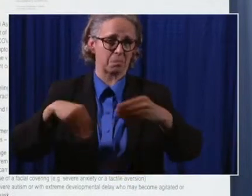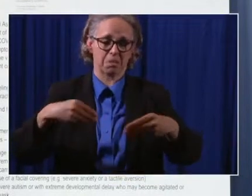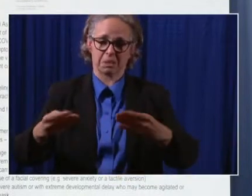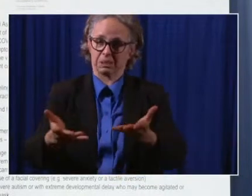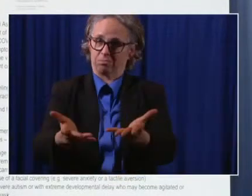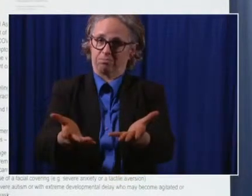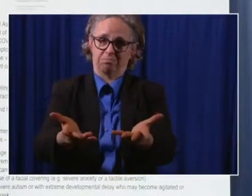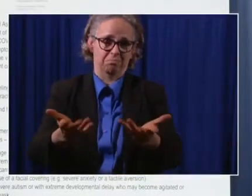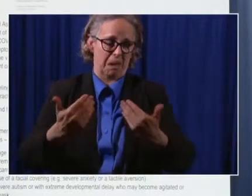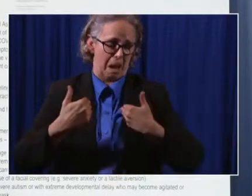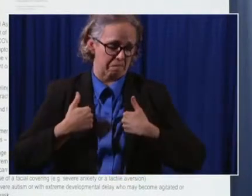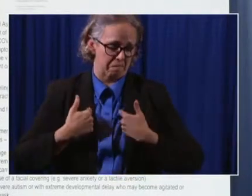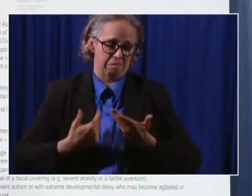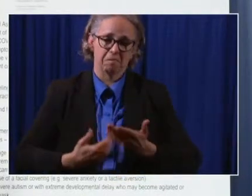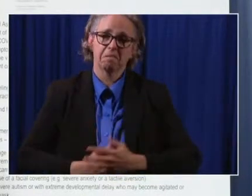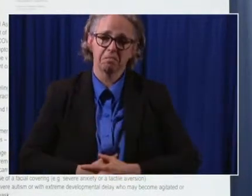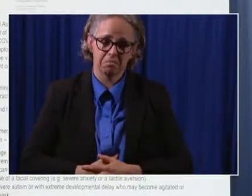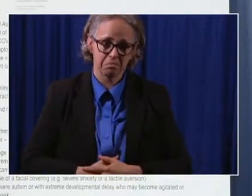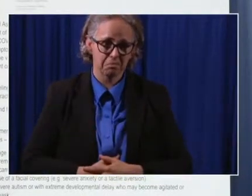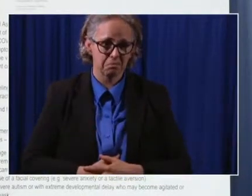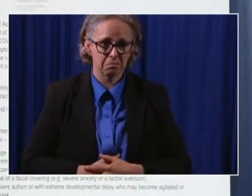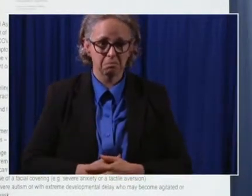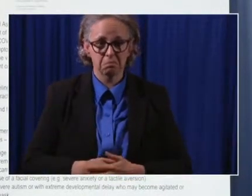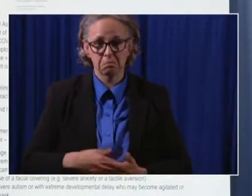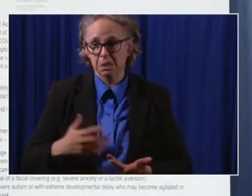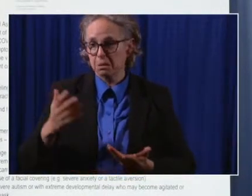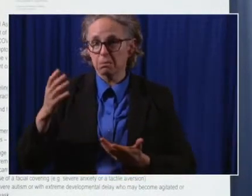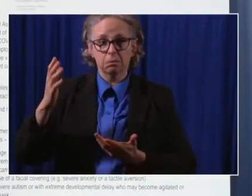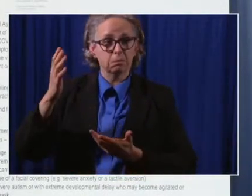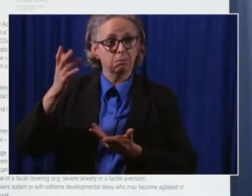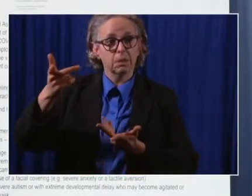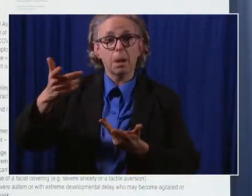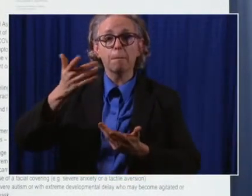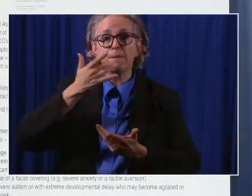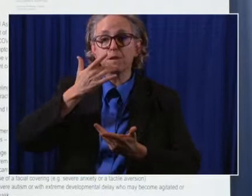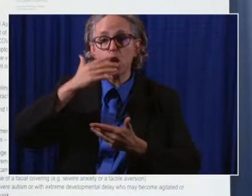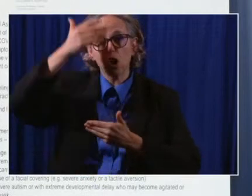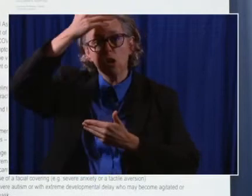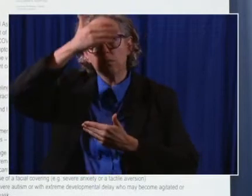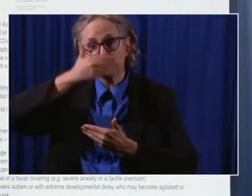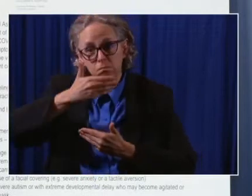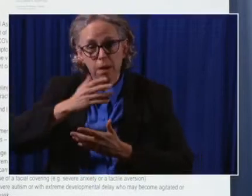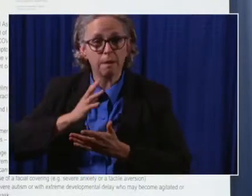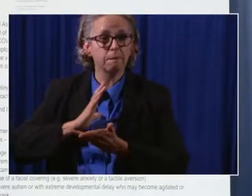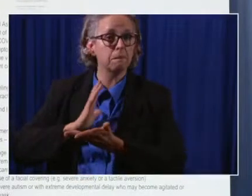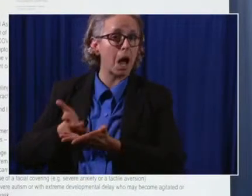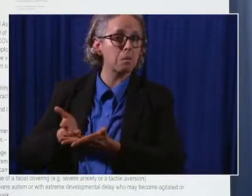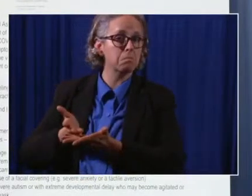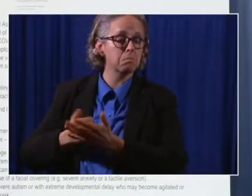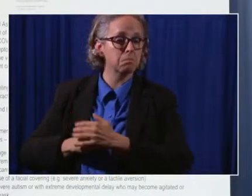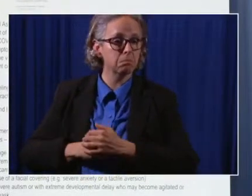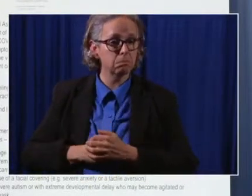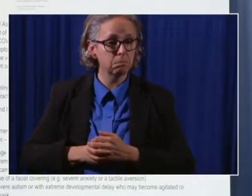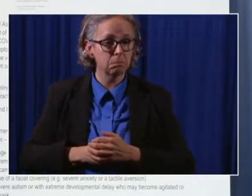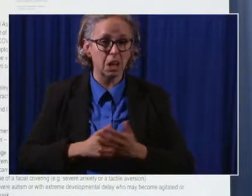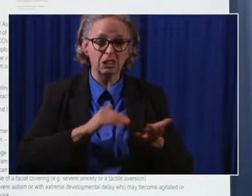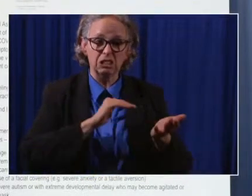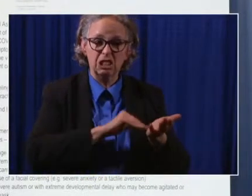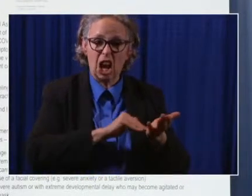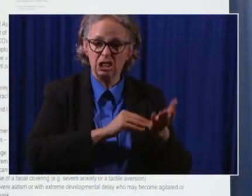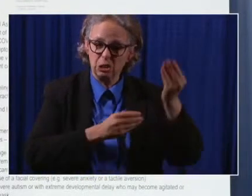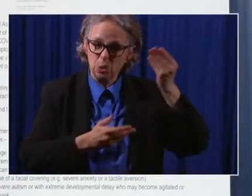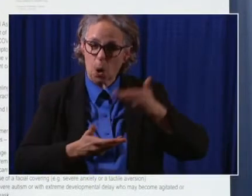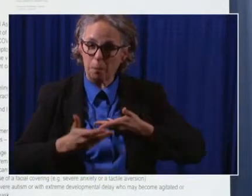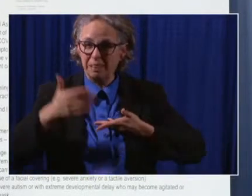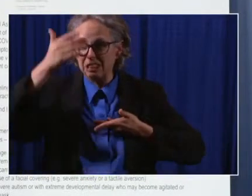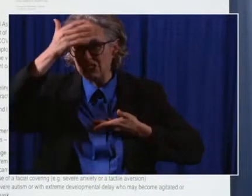reasons, are more comfortable with a face shield. The doctors who I had on the phone told me this morning it's not as effective as a